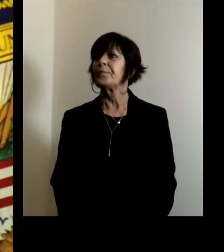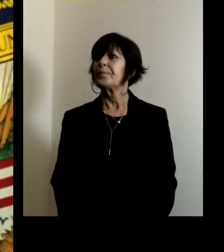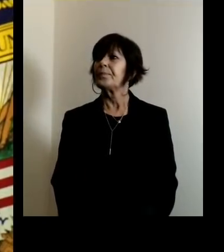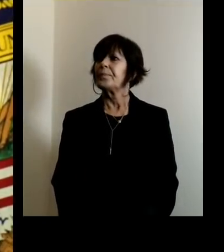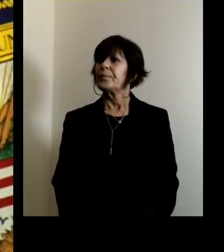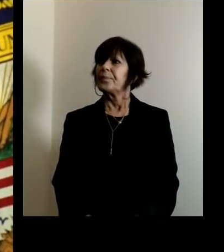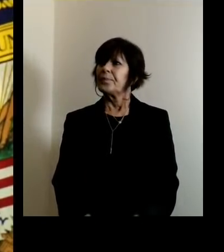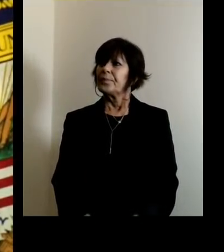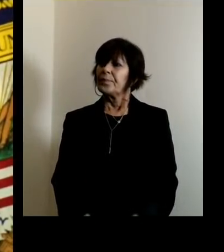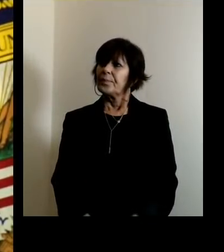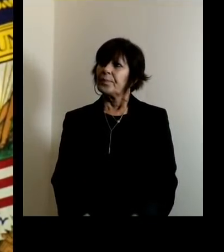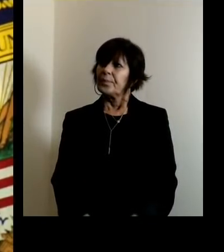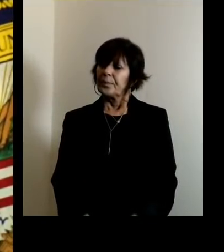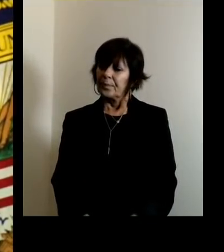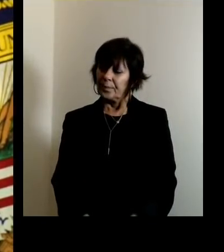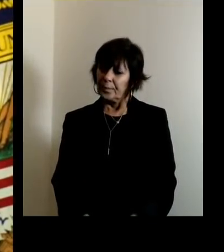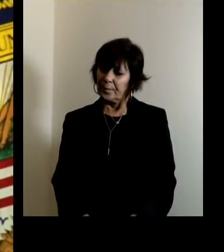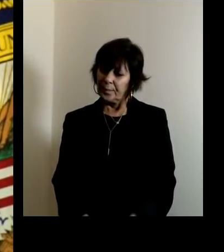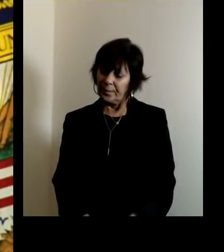Ewing and Kelly Dudzig.